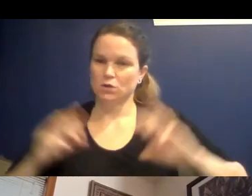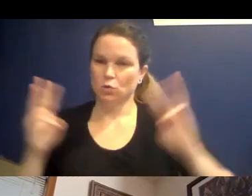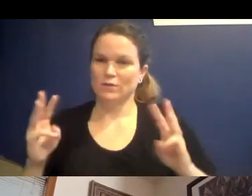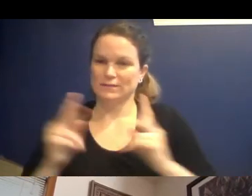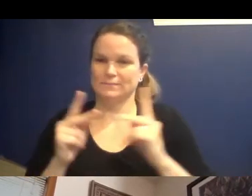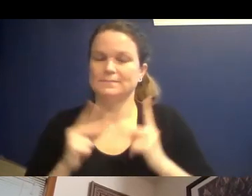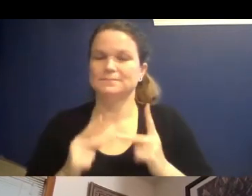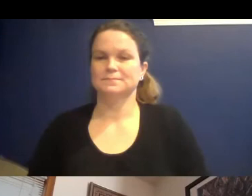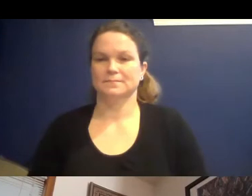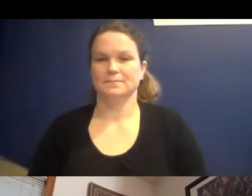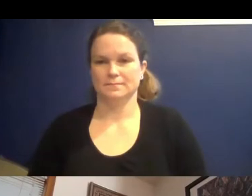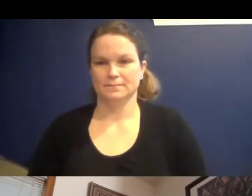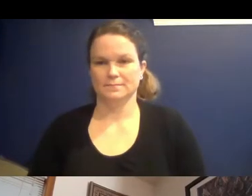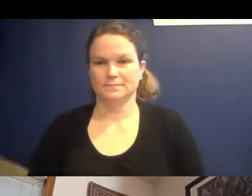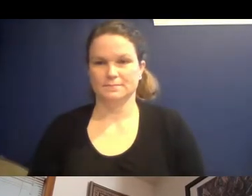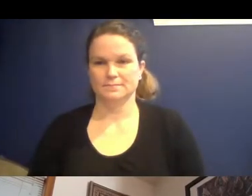grounds.